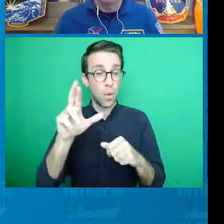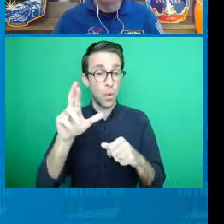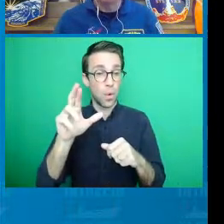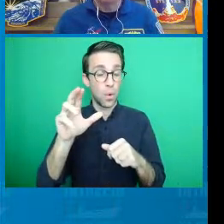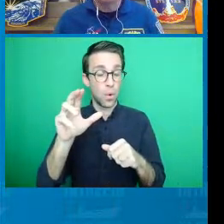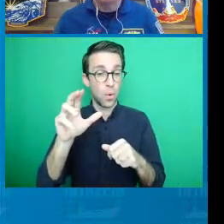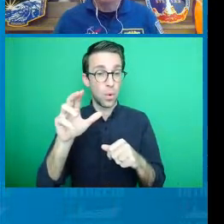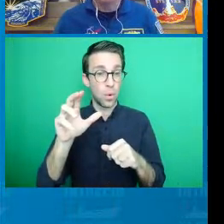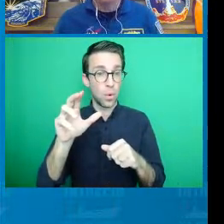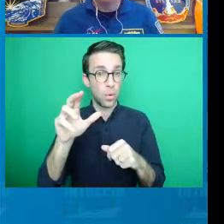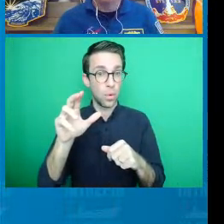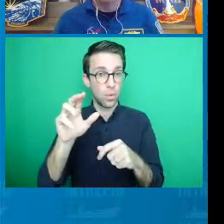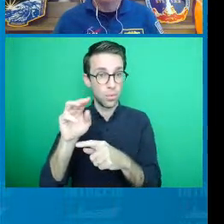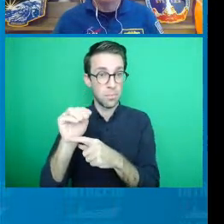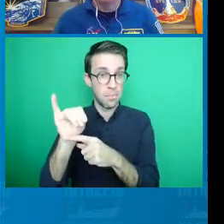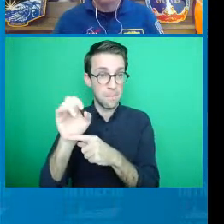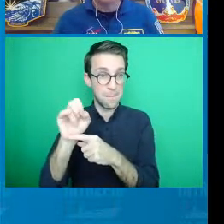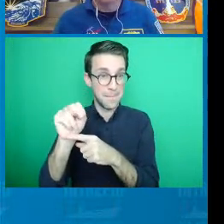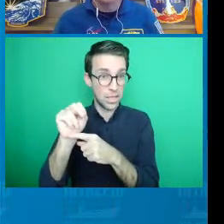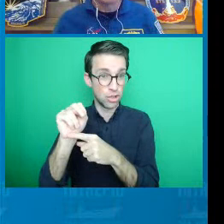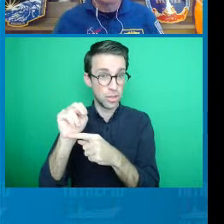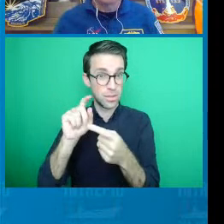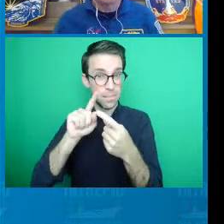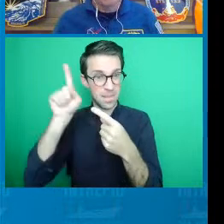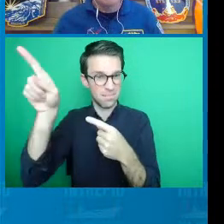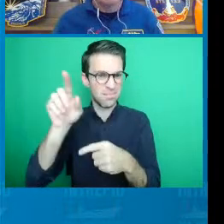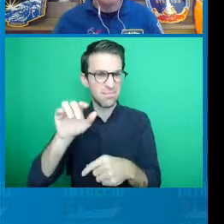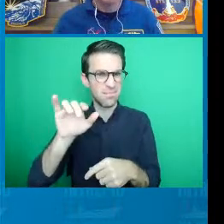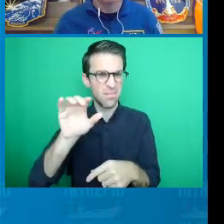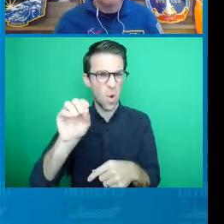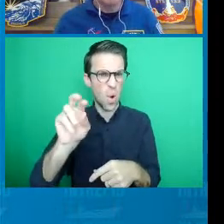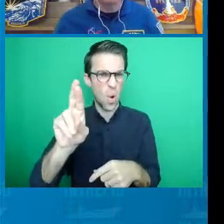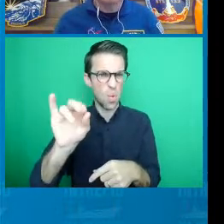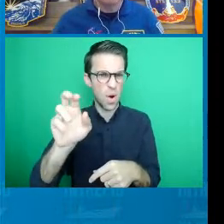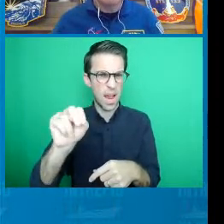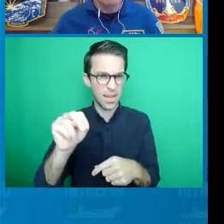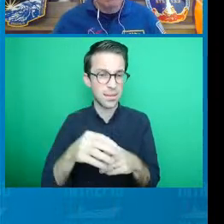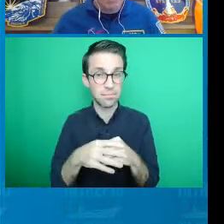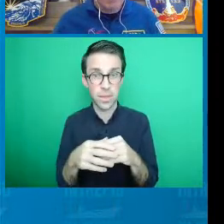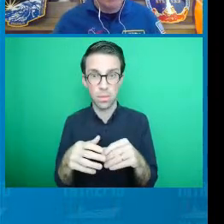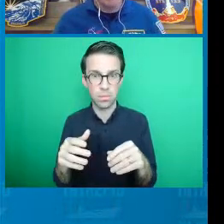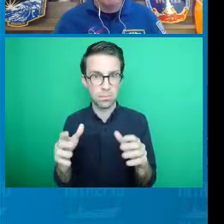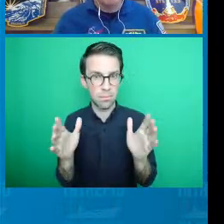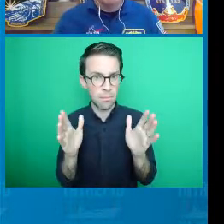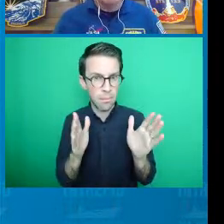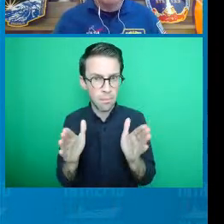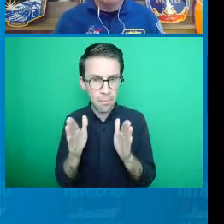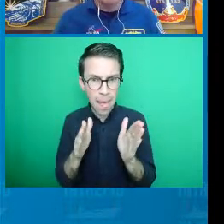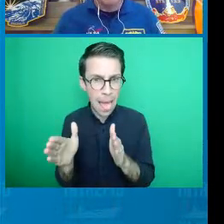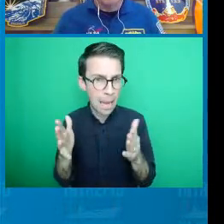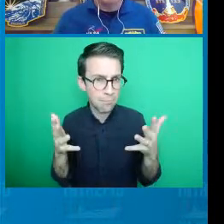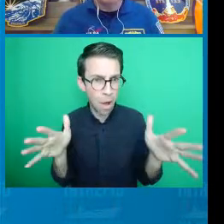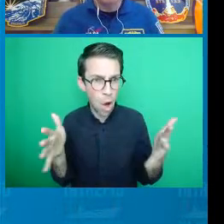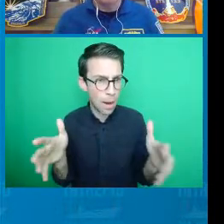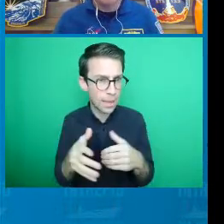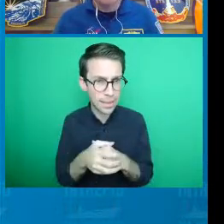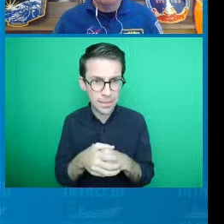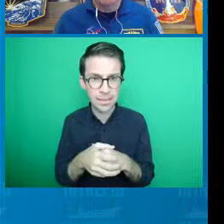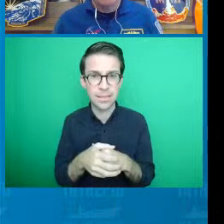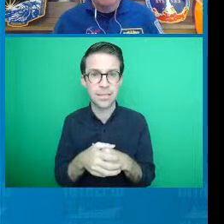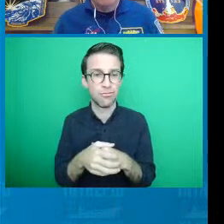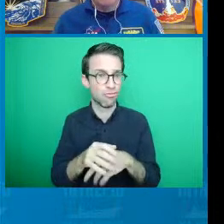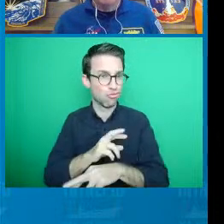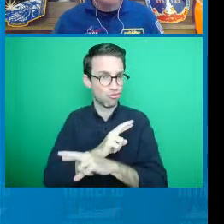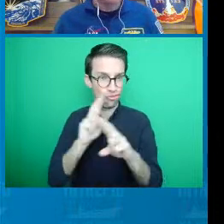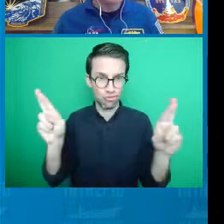the Orion mission. So we've already done the planning. We've already ready to execute. We